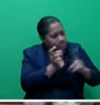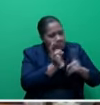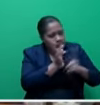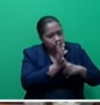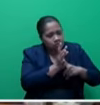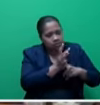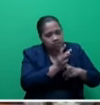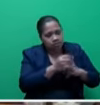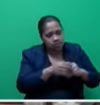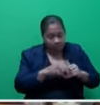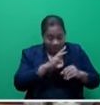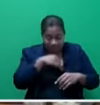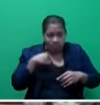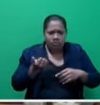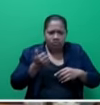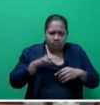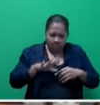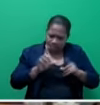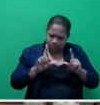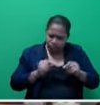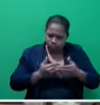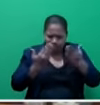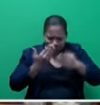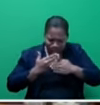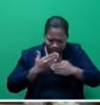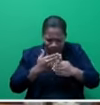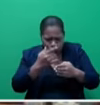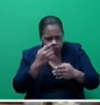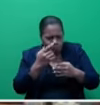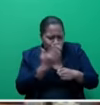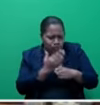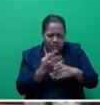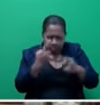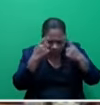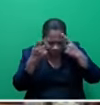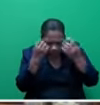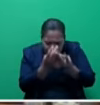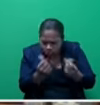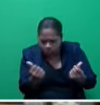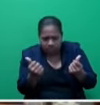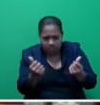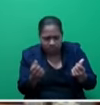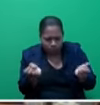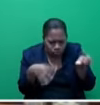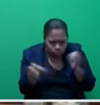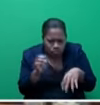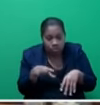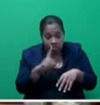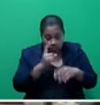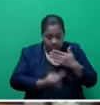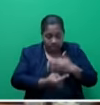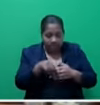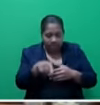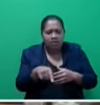group. The Ministry has taken major strides in ensuring ideas and solutions have permitted up through the active engagement of